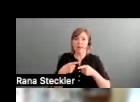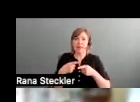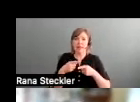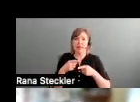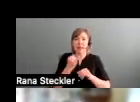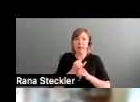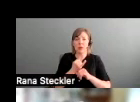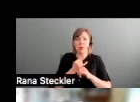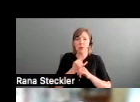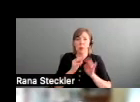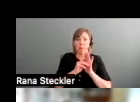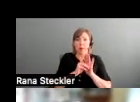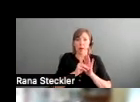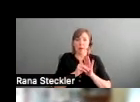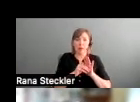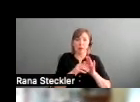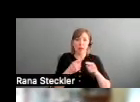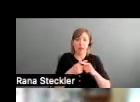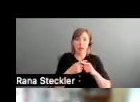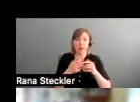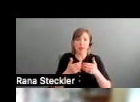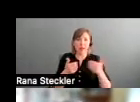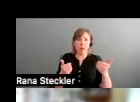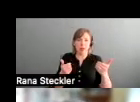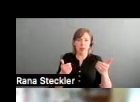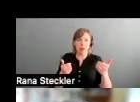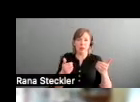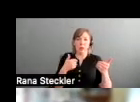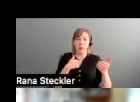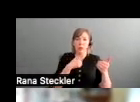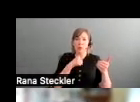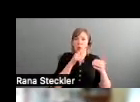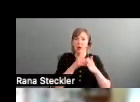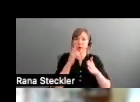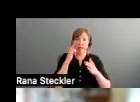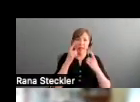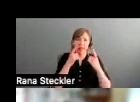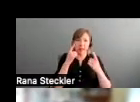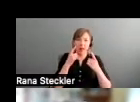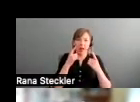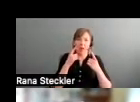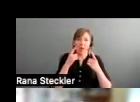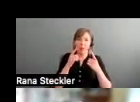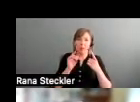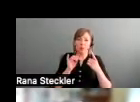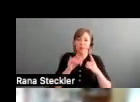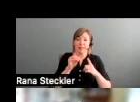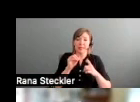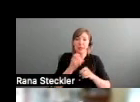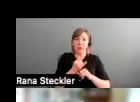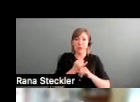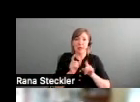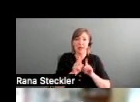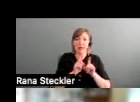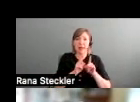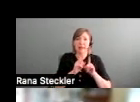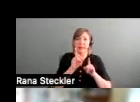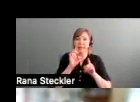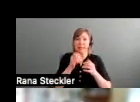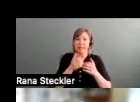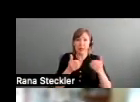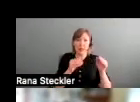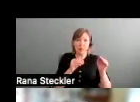model, to counteract segregation. And we don't often think about deinstitutionalization as a desegregation